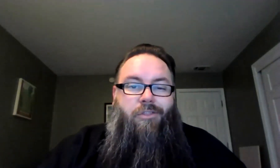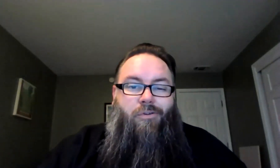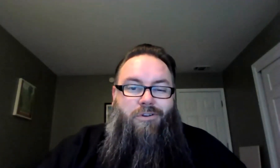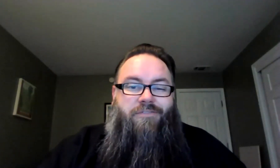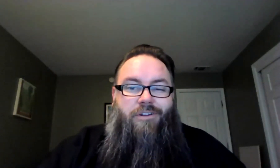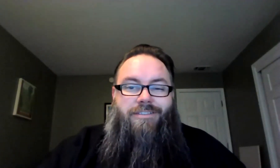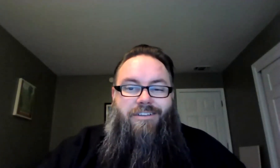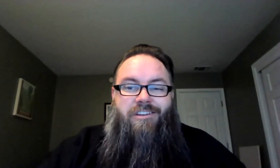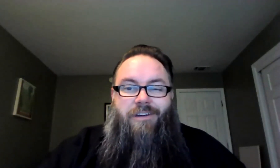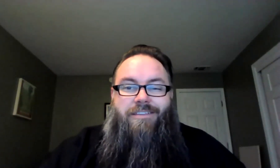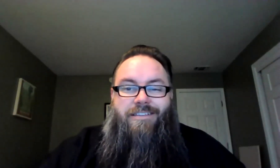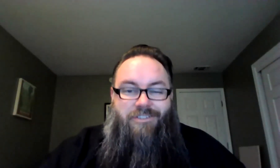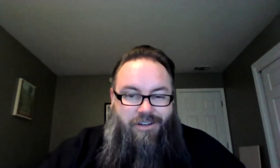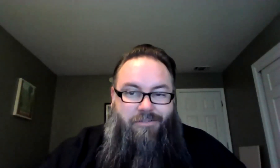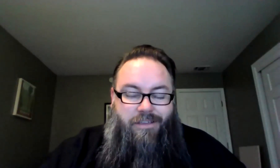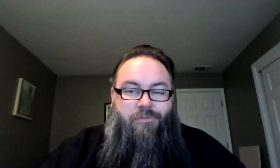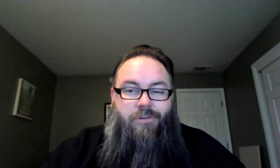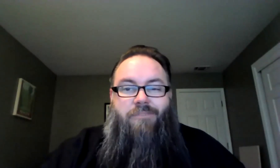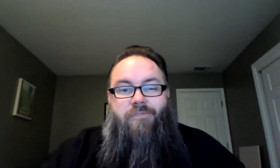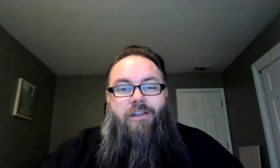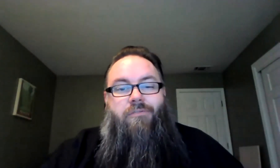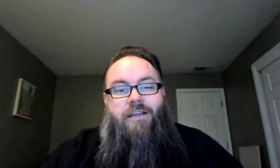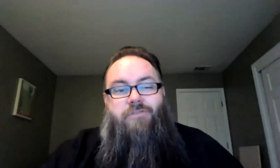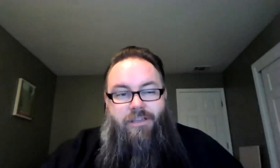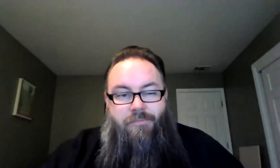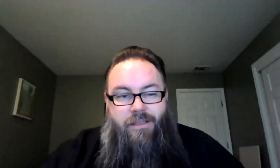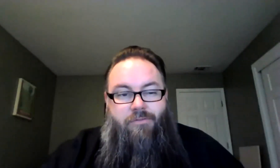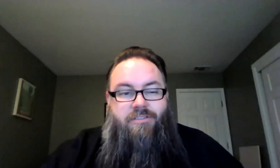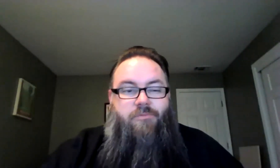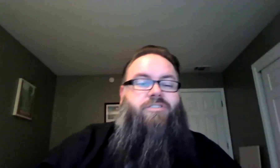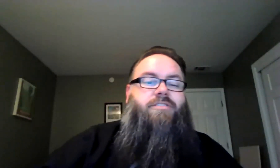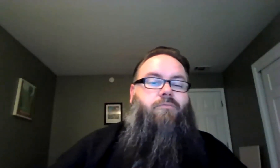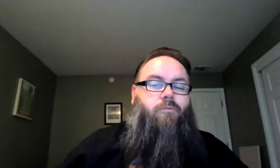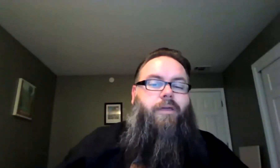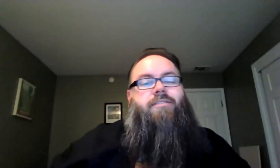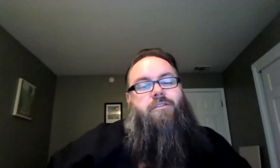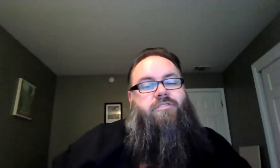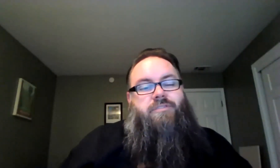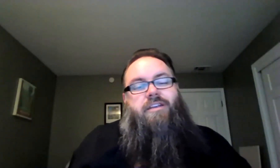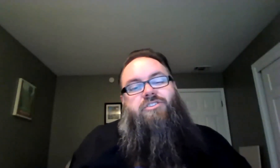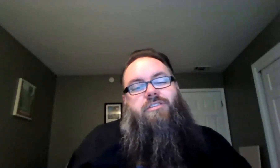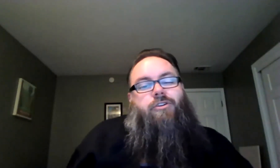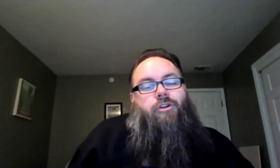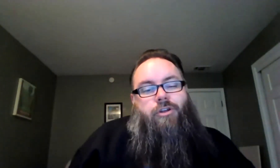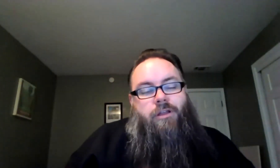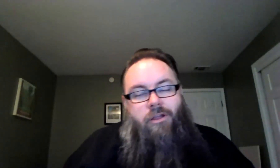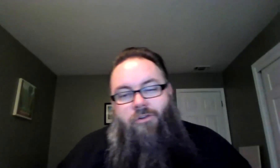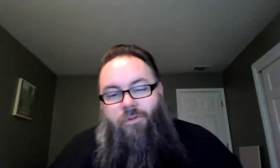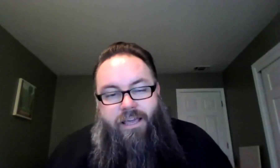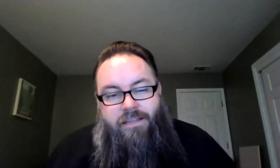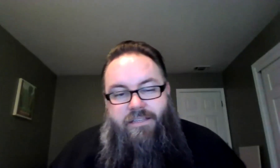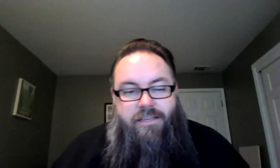During the course of our discussion about this yesterday with everyone at the Provider Advisory Committee, there was some questions that were raised, and there was some discussion that